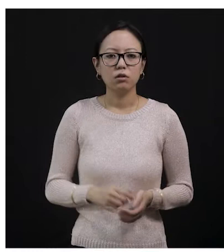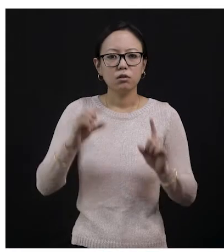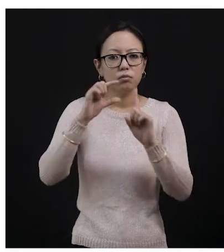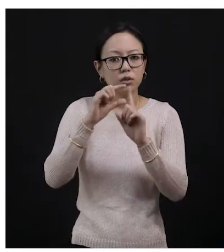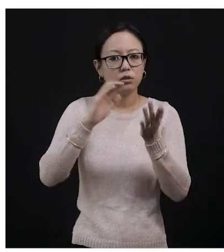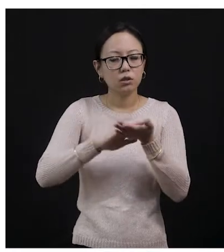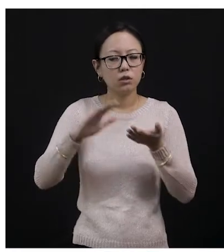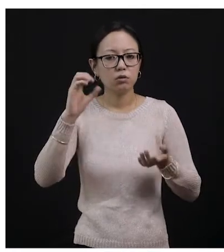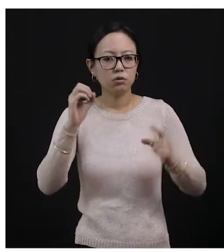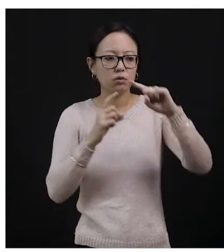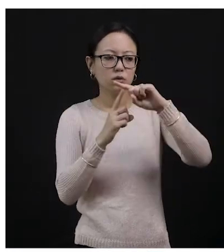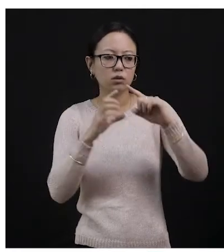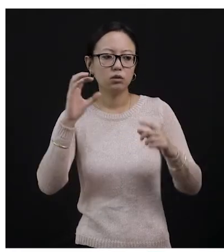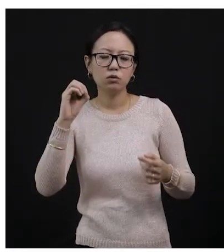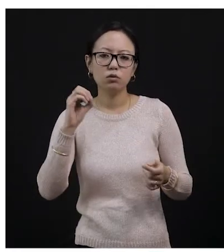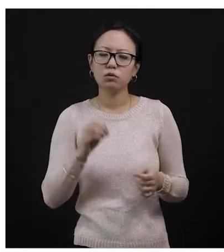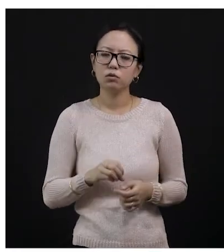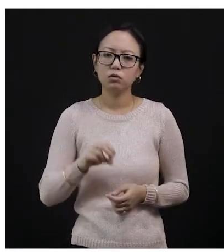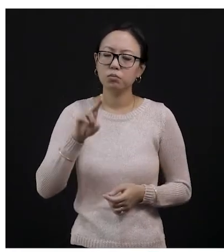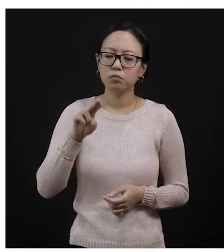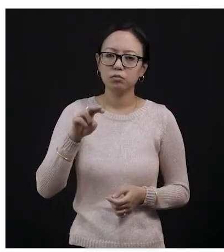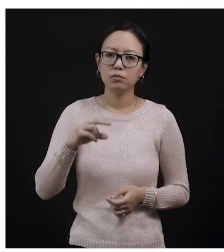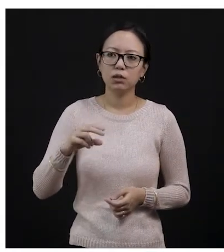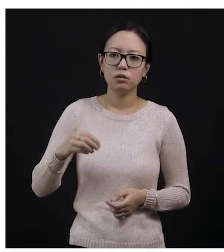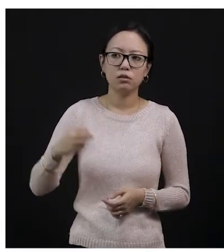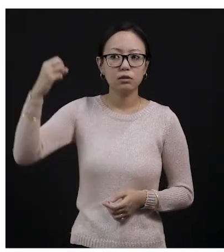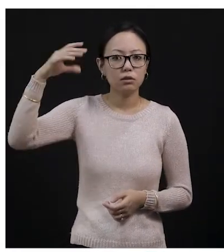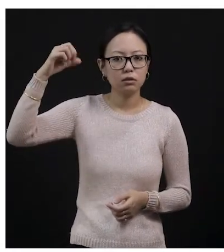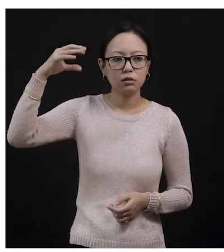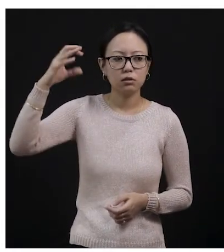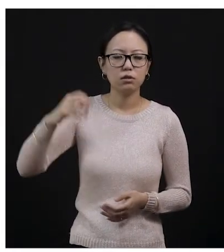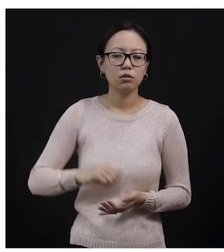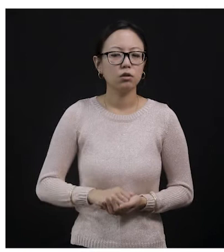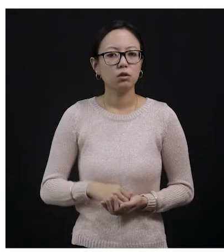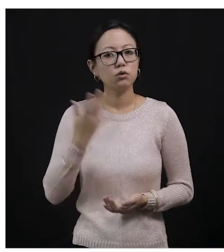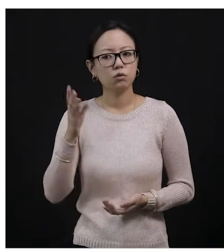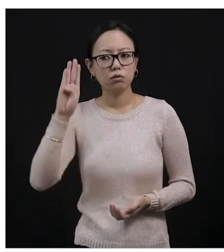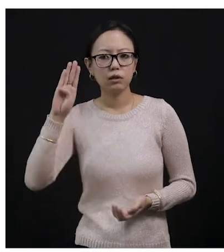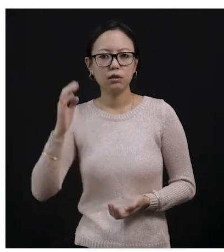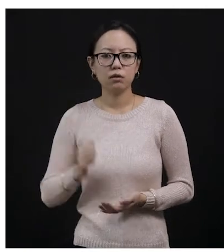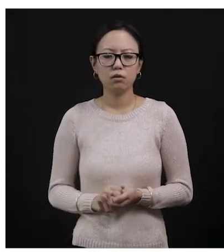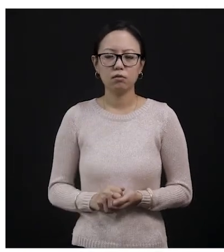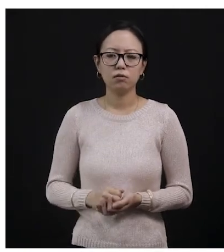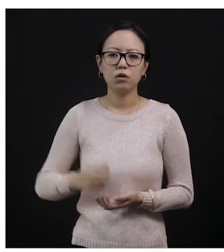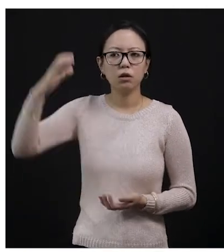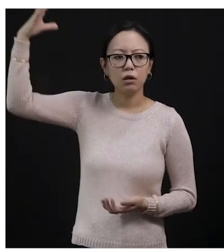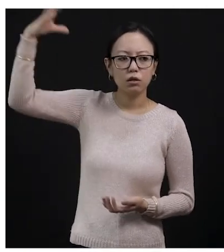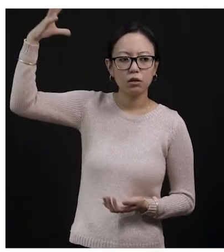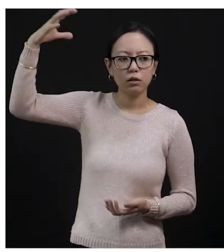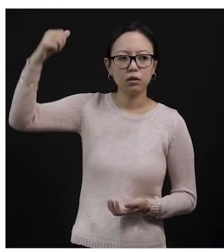photosynthesis. Photo means light, okay? So with the help of light and carbon dioxide,